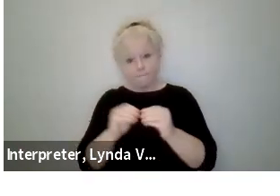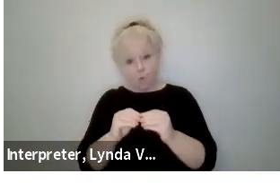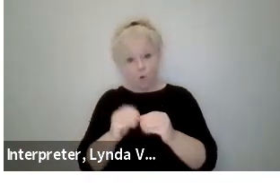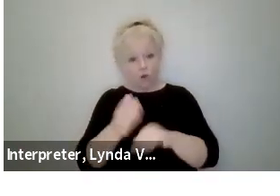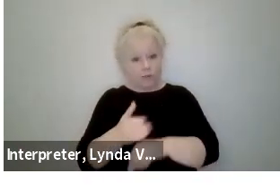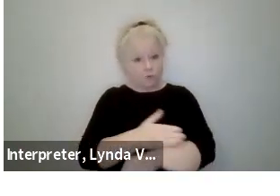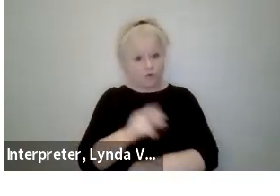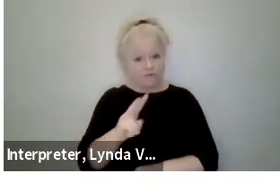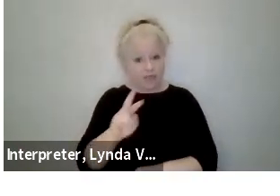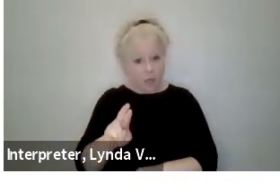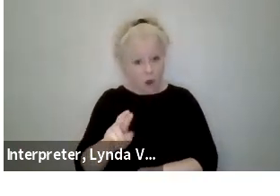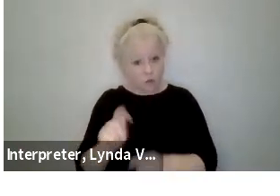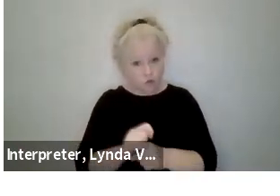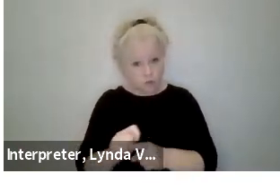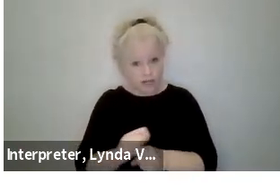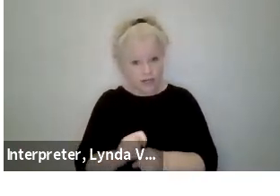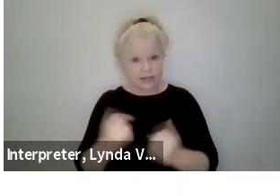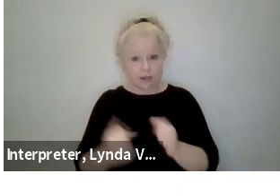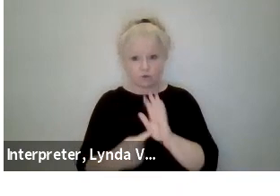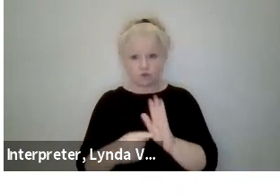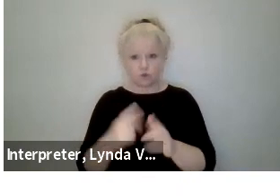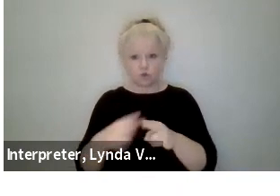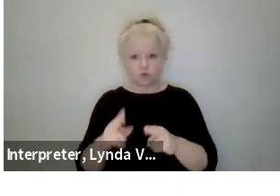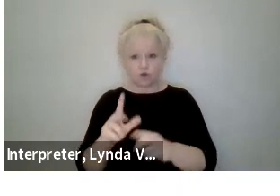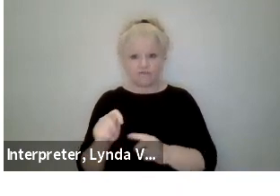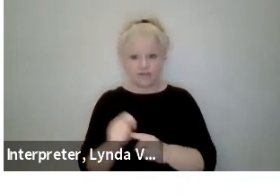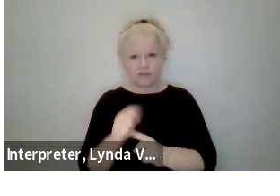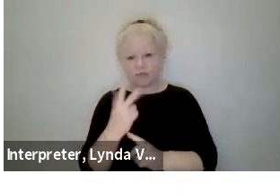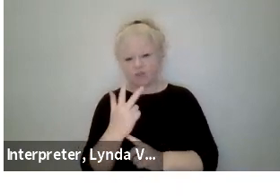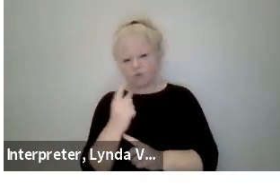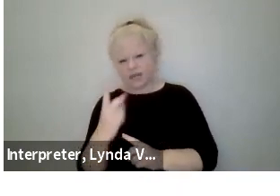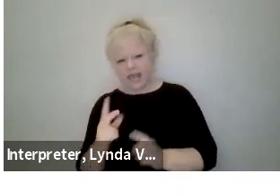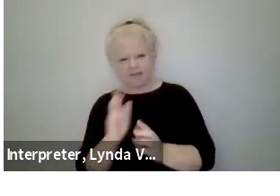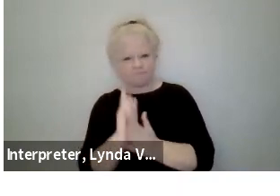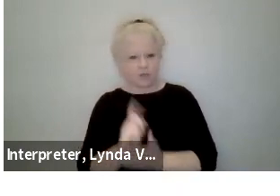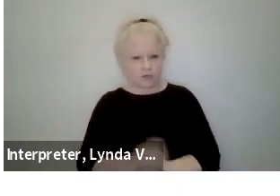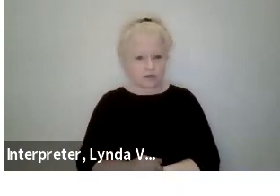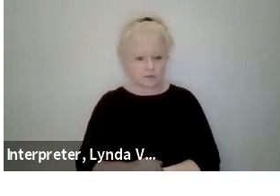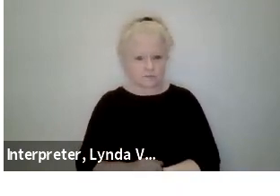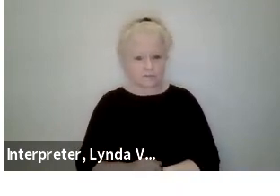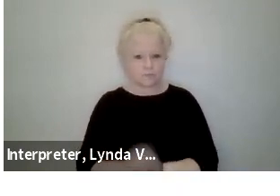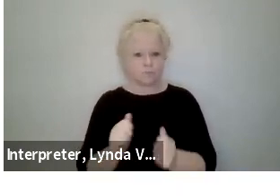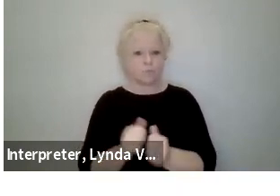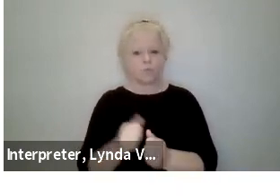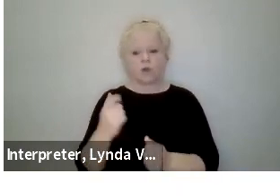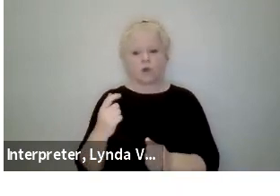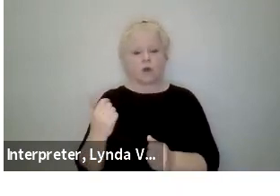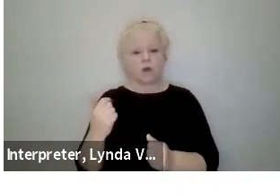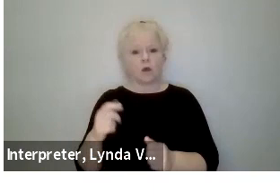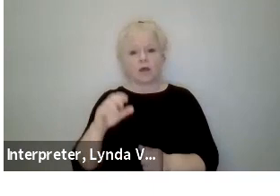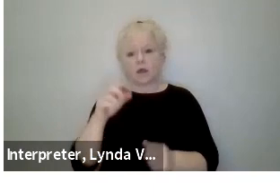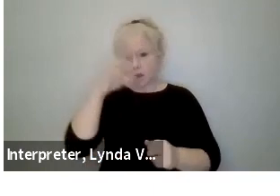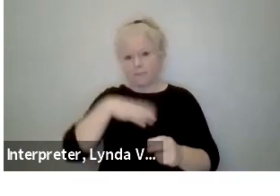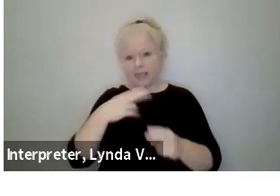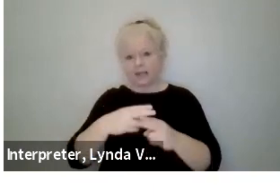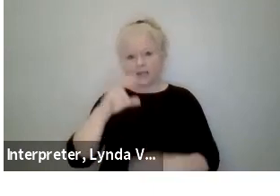readiness. We have a short video to show you. It's about 3.5 minutes long. And it's with one of our participants, Samuel,